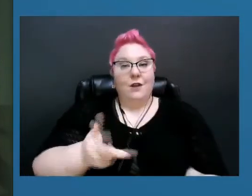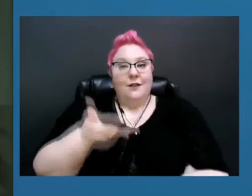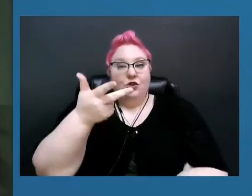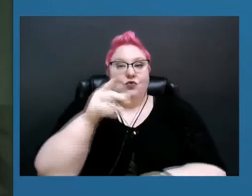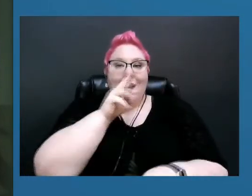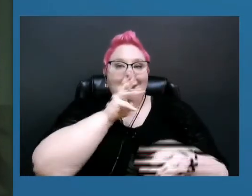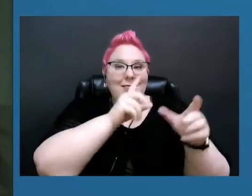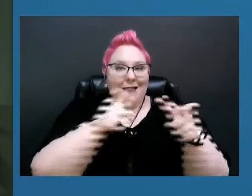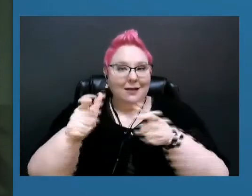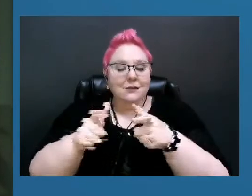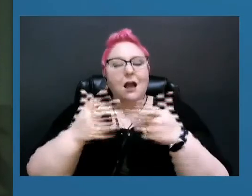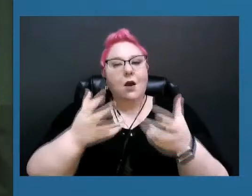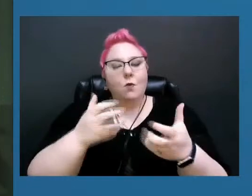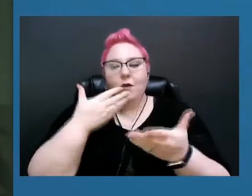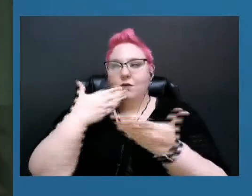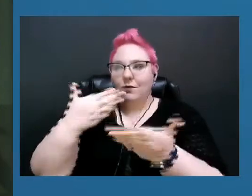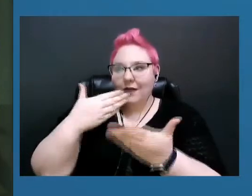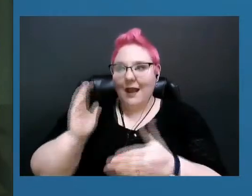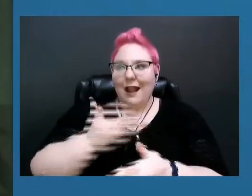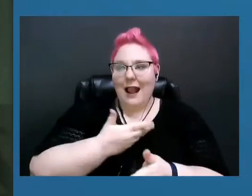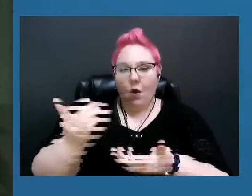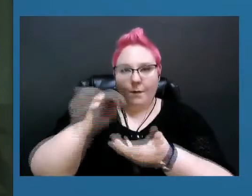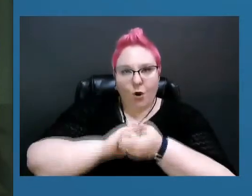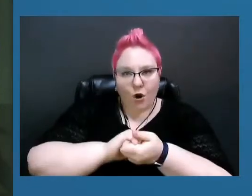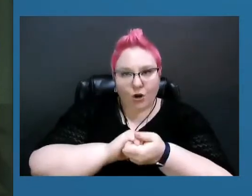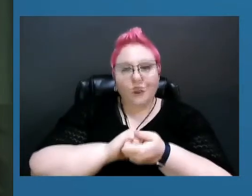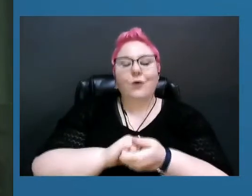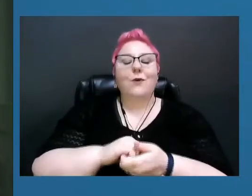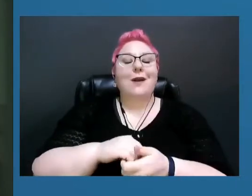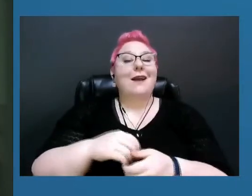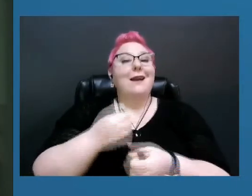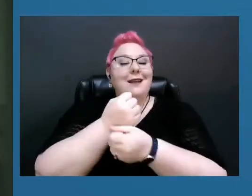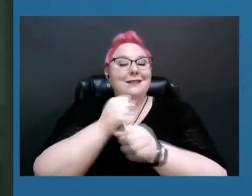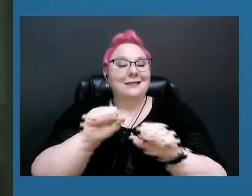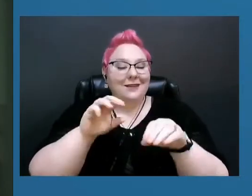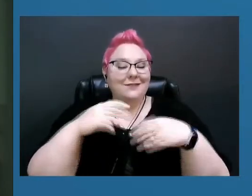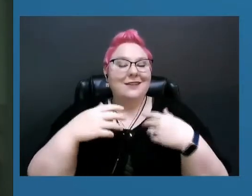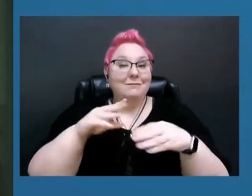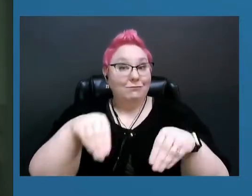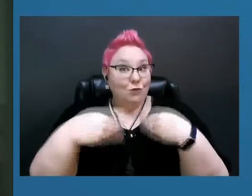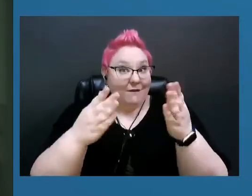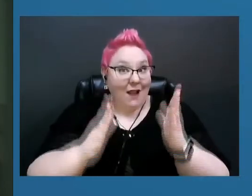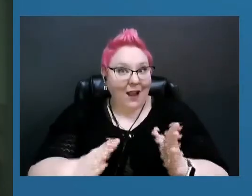acknowledge and thank our hospital partner and fellow safety net provider, Adirondack Health.